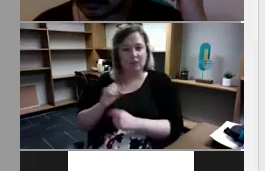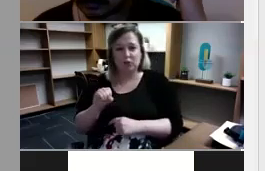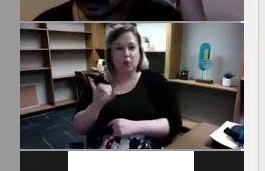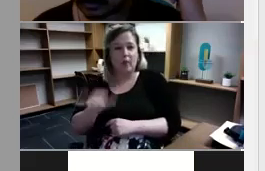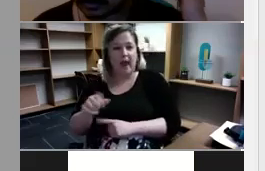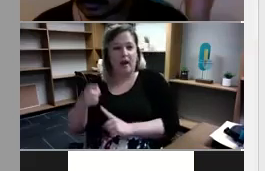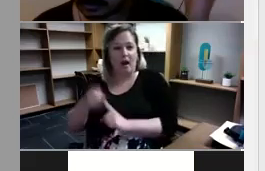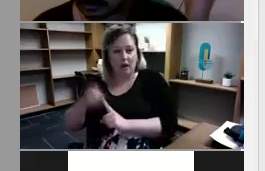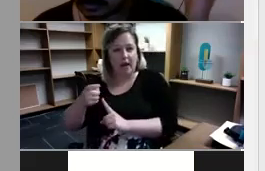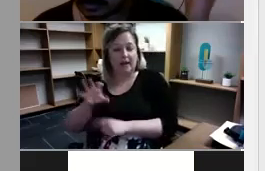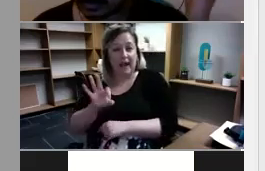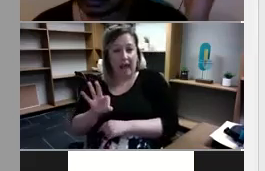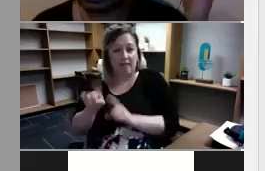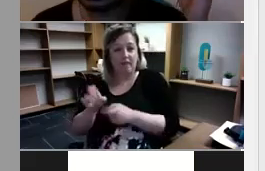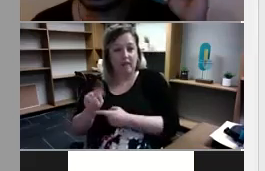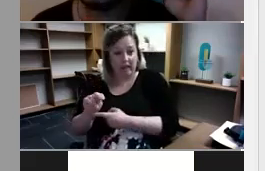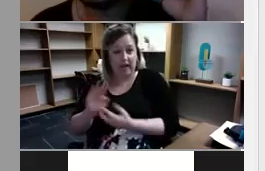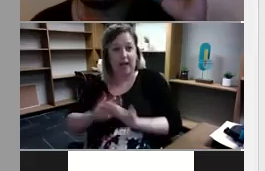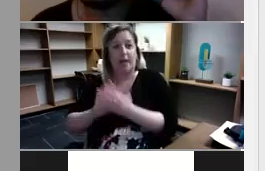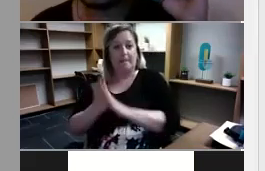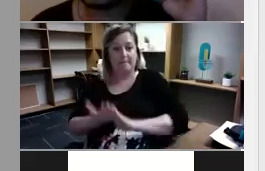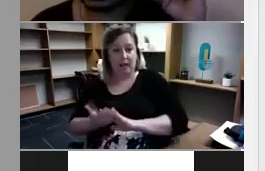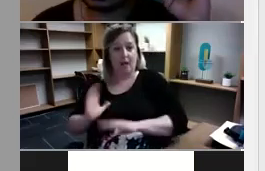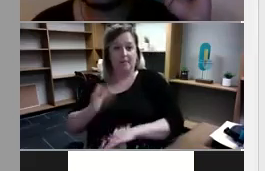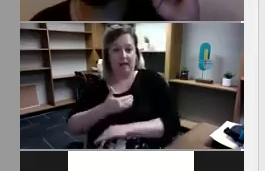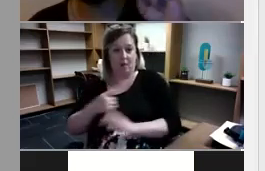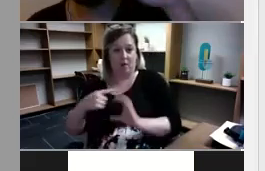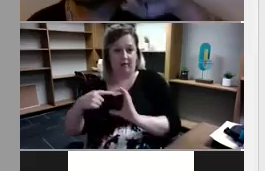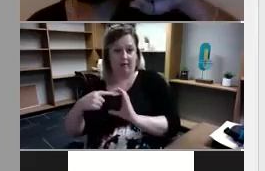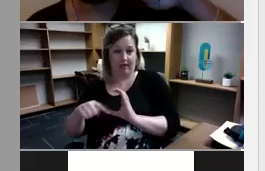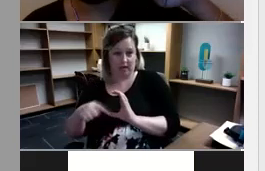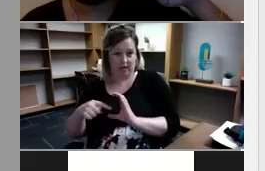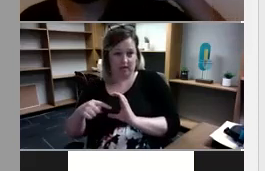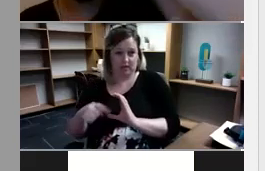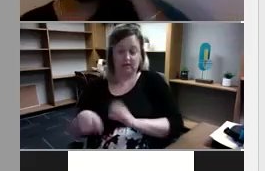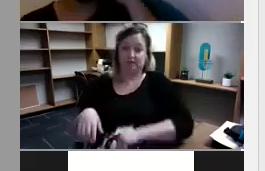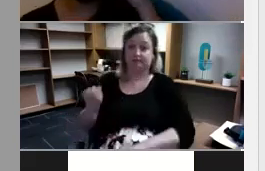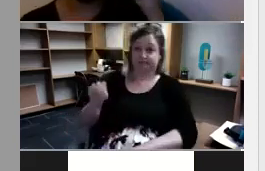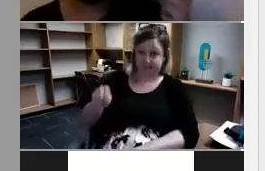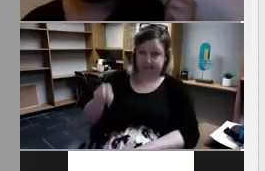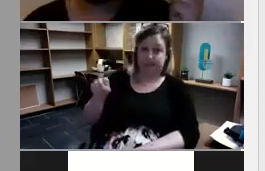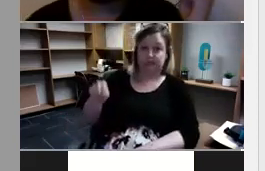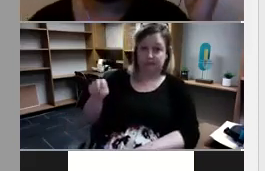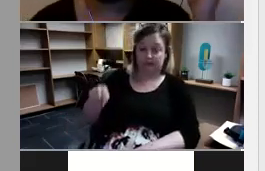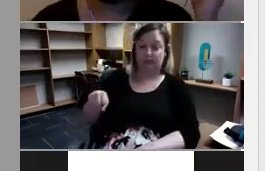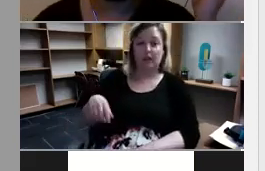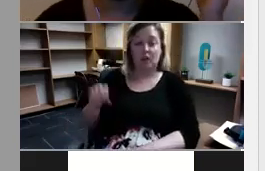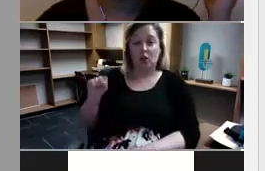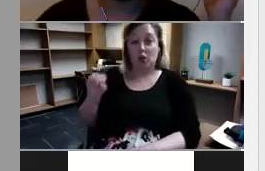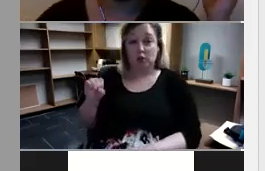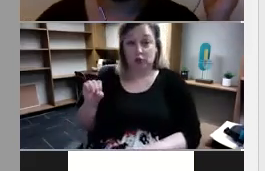f of n becomes our theta in that case for the t of n, right? Yes. So in this